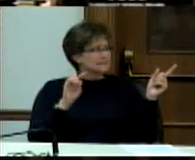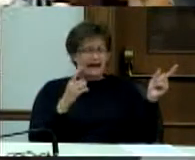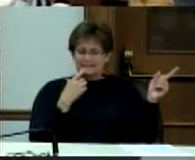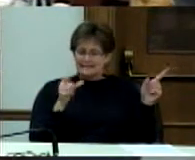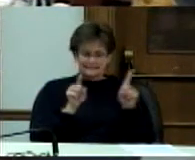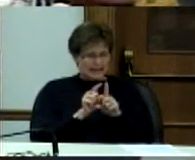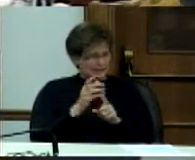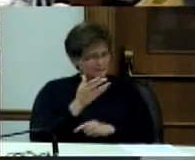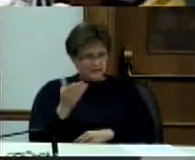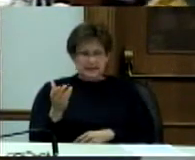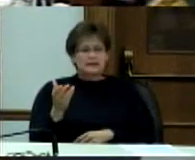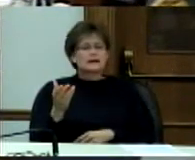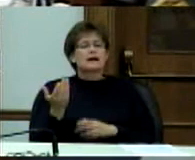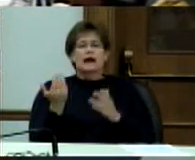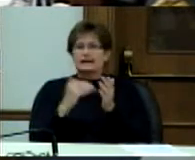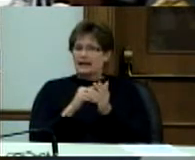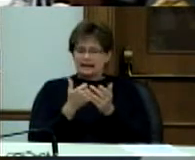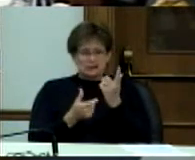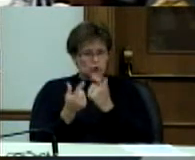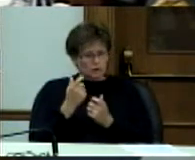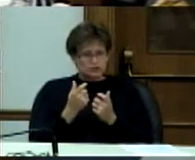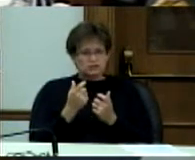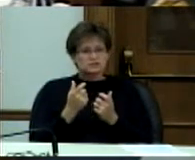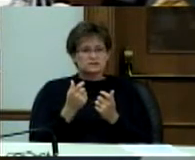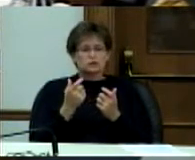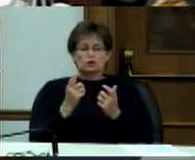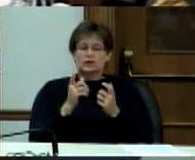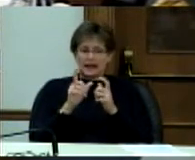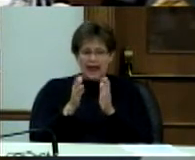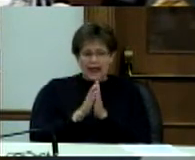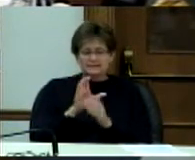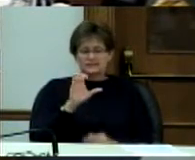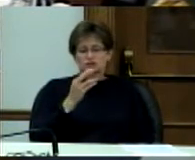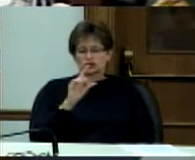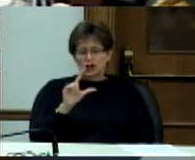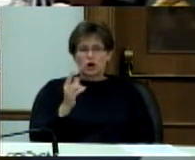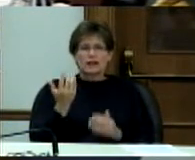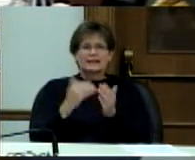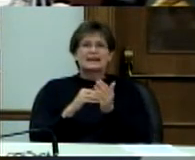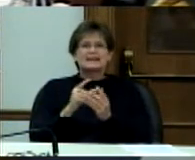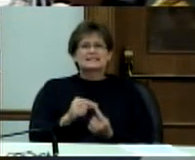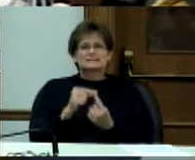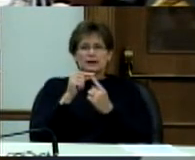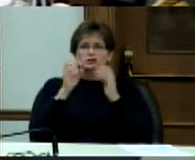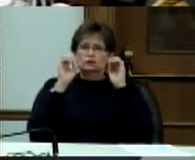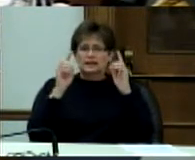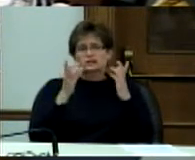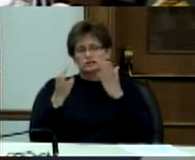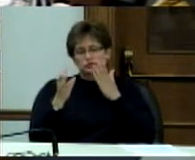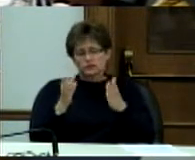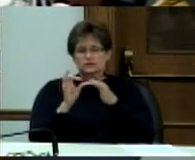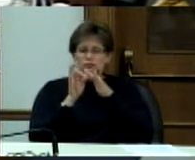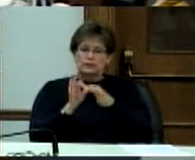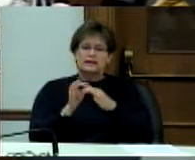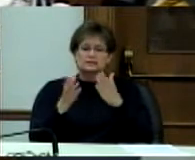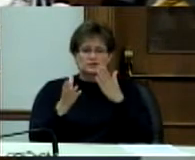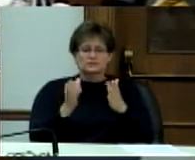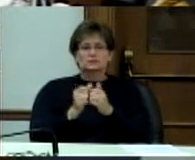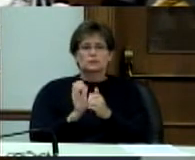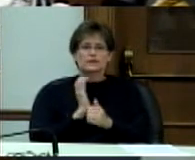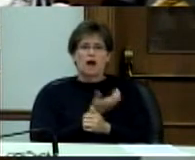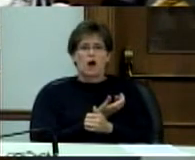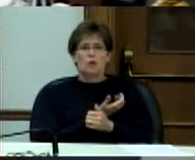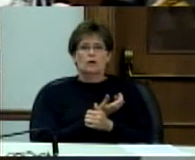Same Same thing, thing. yep, if, again, if you have questions of Cheryl, she'd be more than happy to answer those, but again, it's special education services or related services